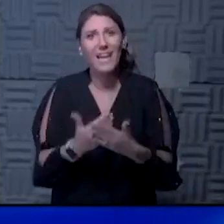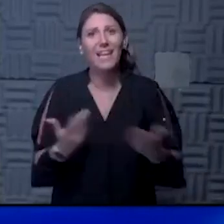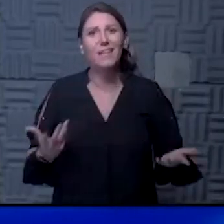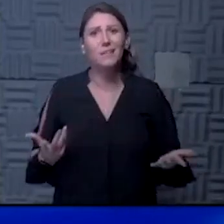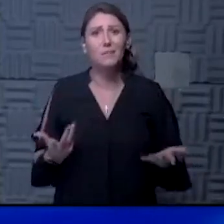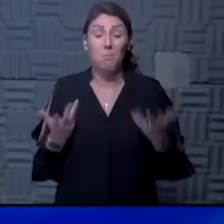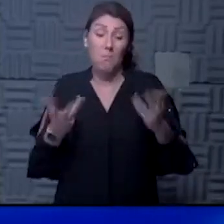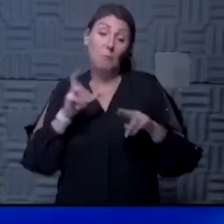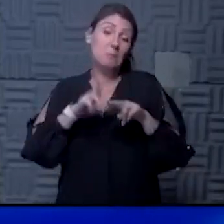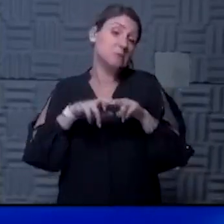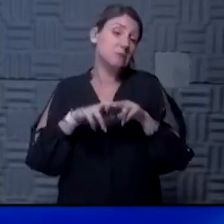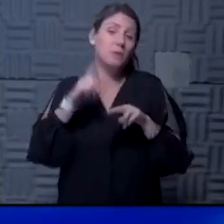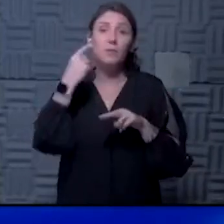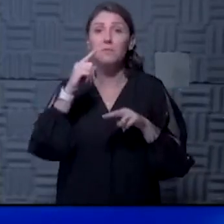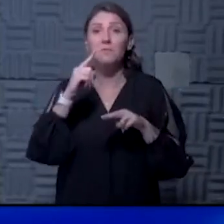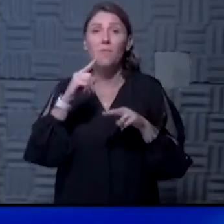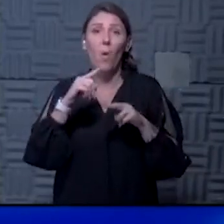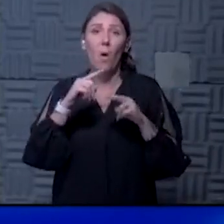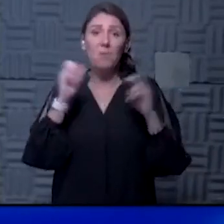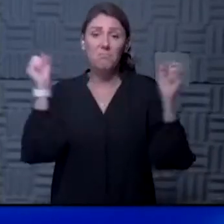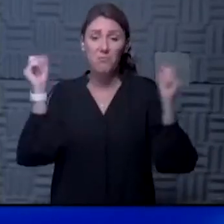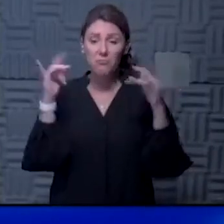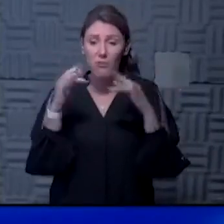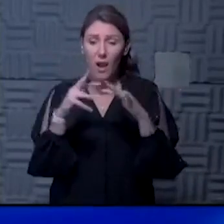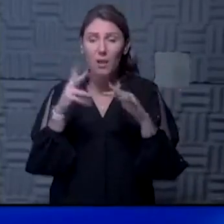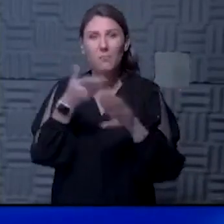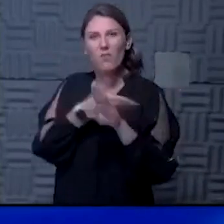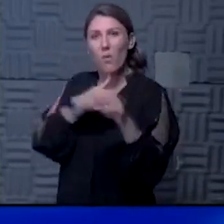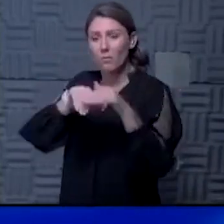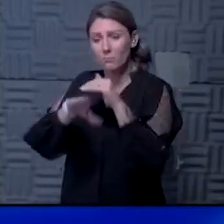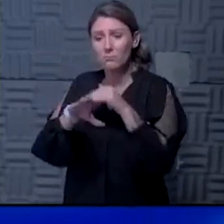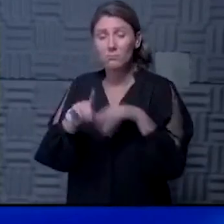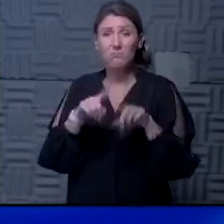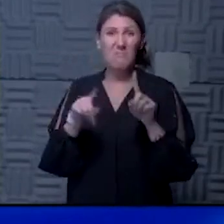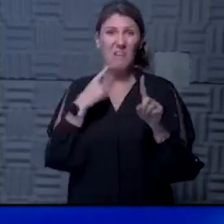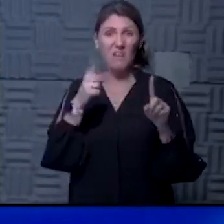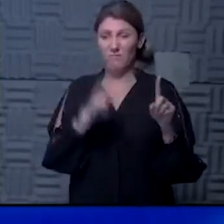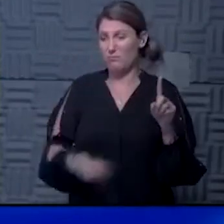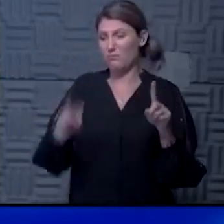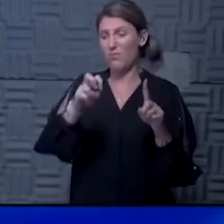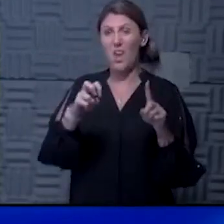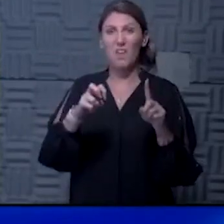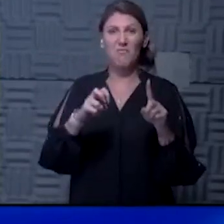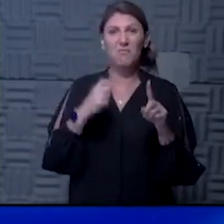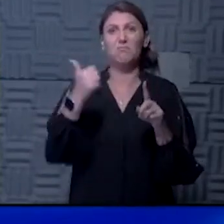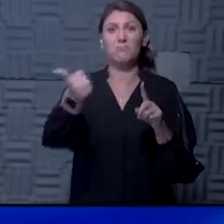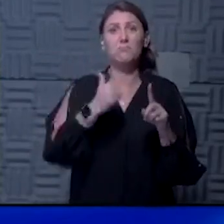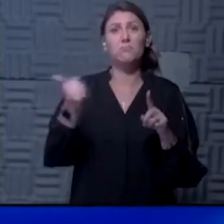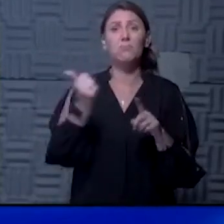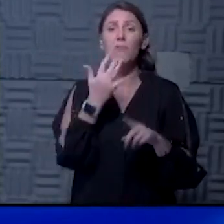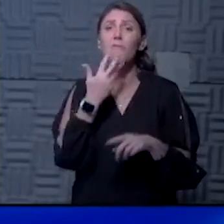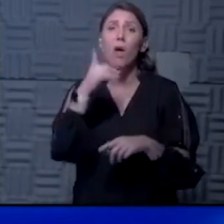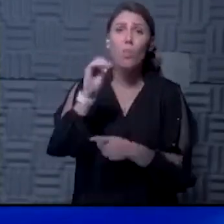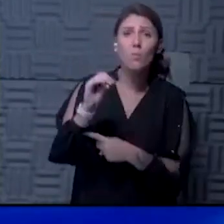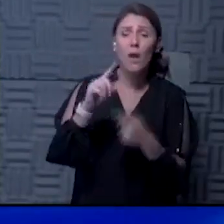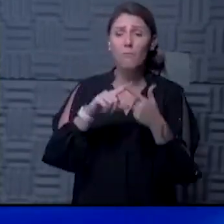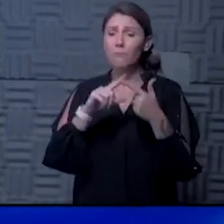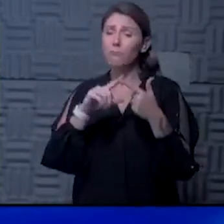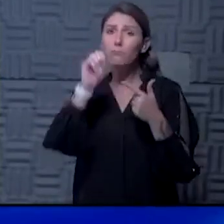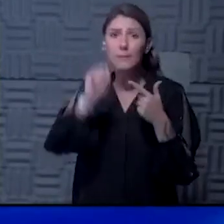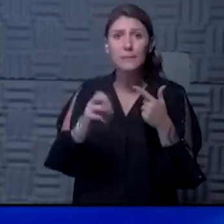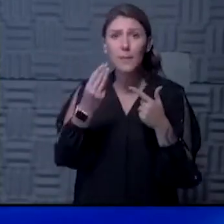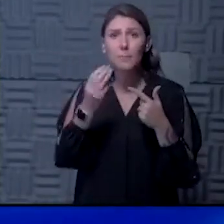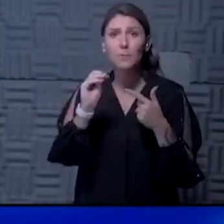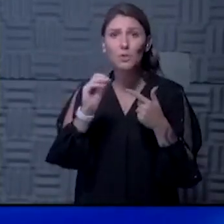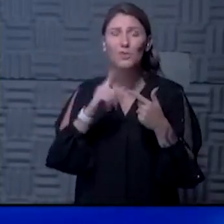you may have to sit there and wait for the crowd to disperse before you go in. But I've done some traveling this summer back and forth to Colorado and to southern Missouri, and I'll just tell you,